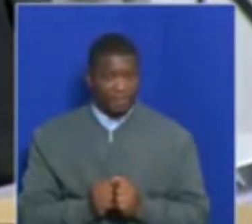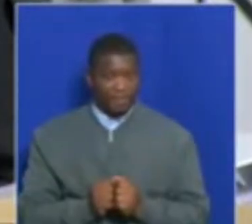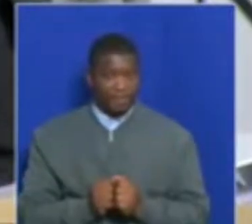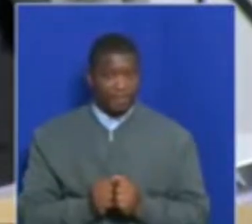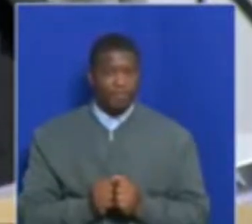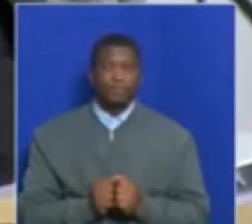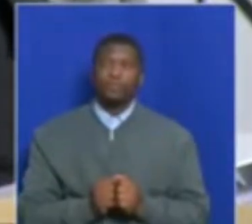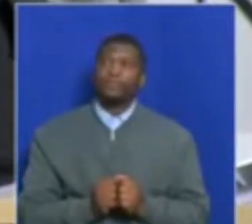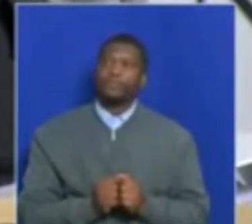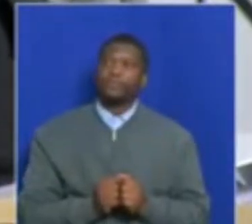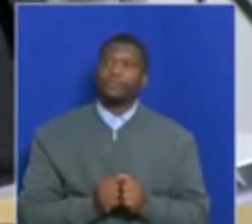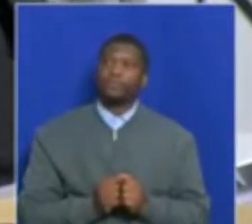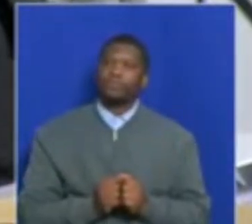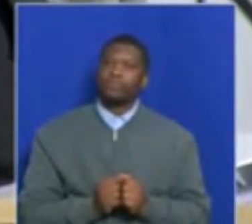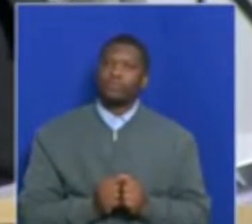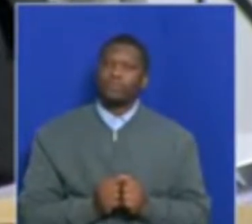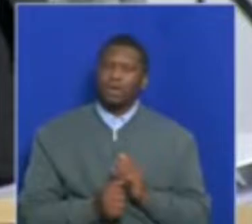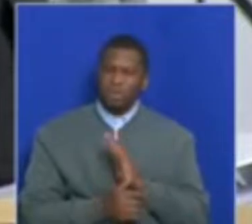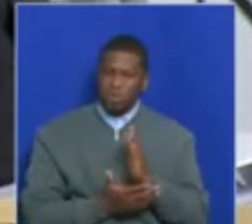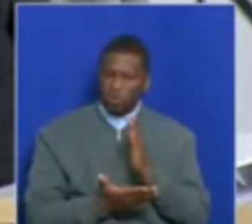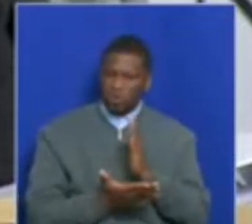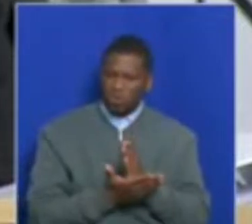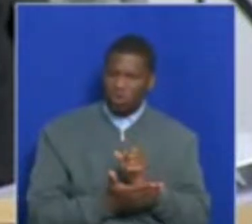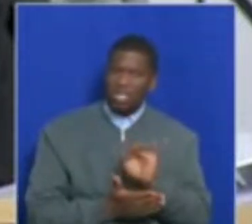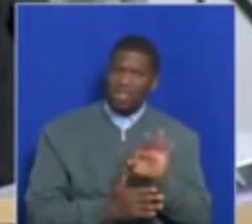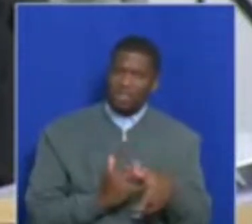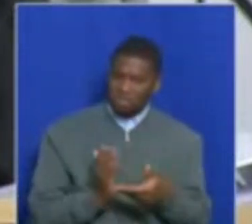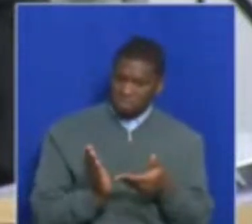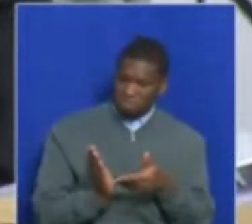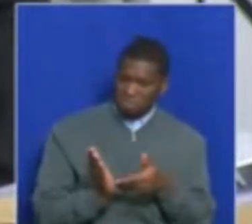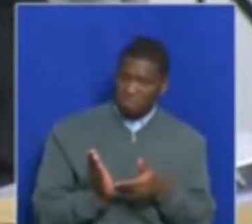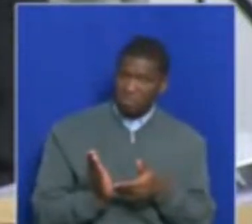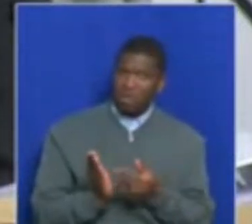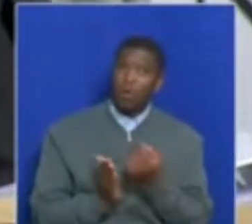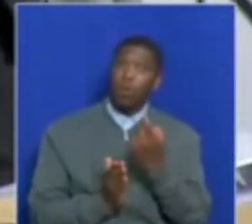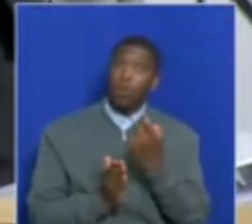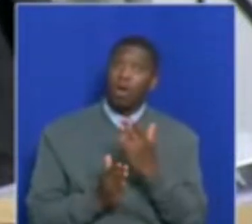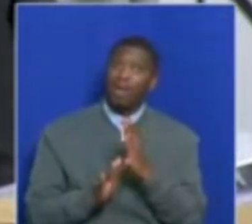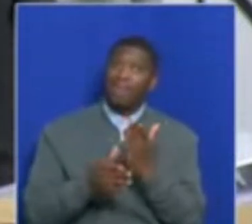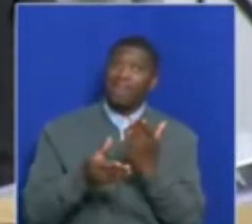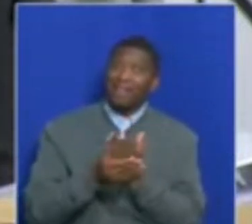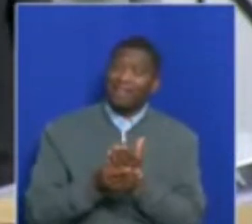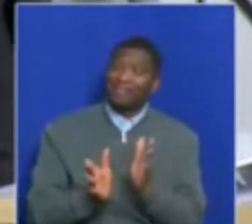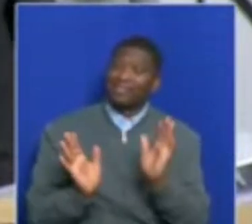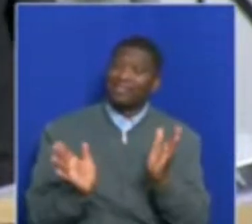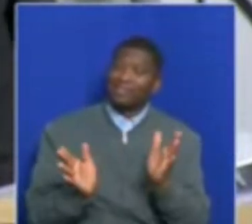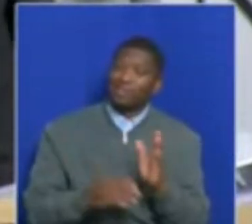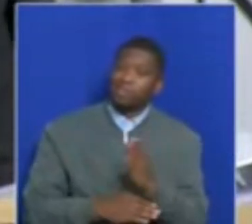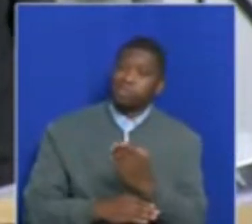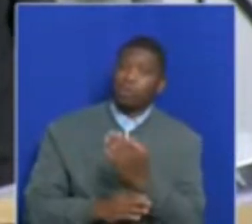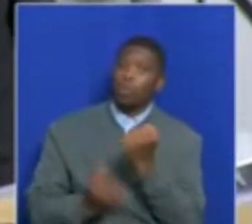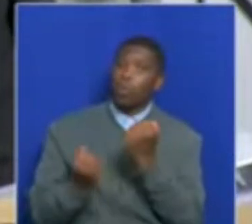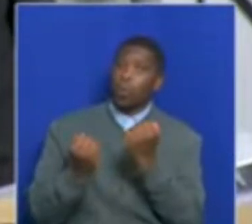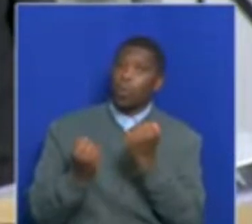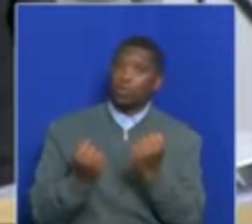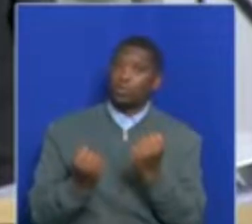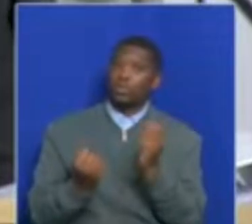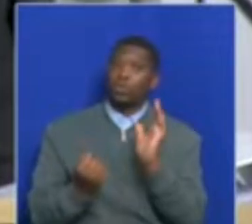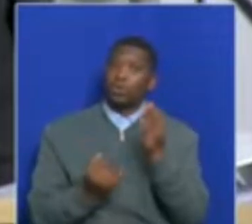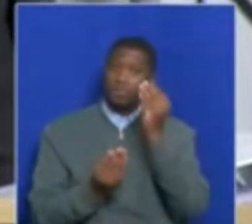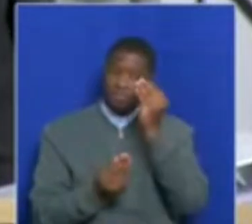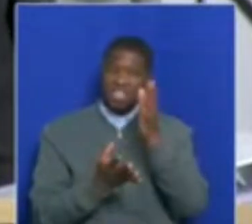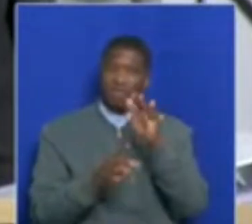I'm not sure whether it's in my bundle here, but one of the cases in my court roll, I'll give you the scenario, is